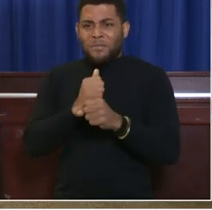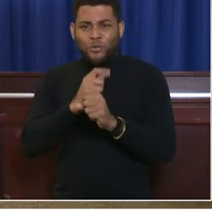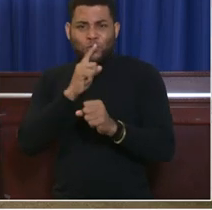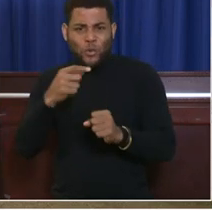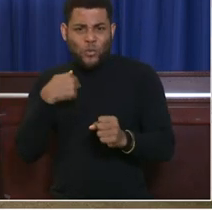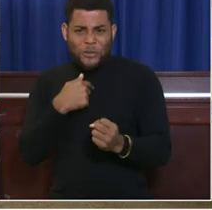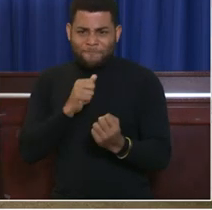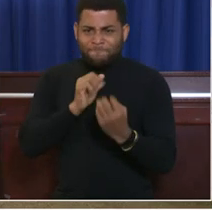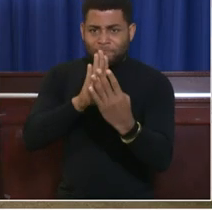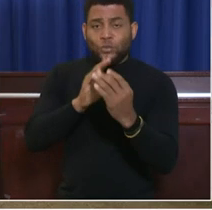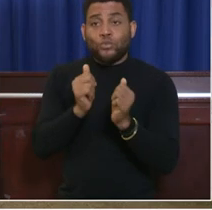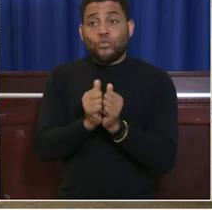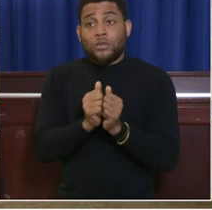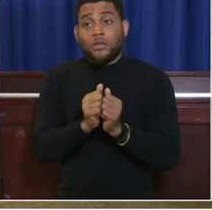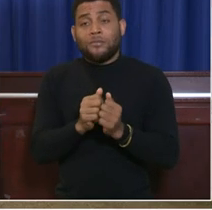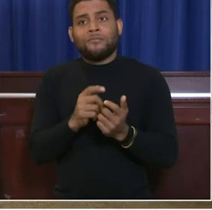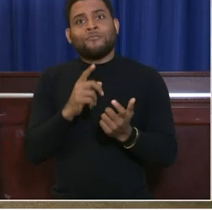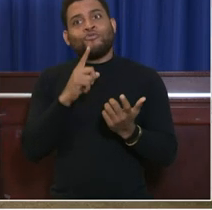the resources and partners